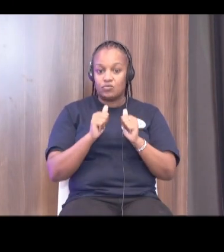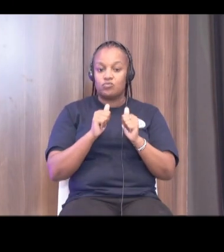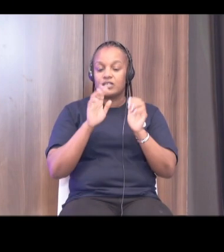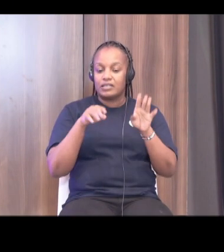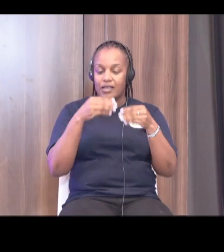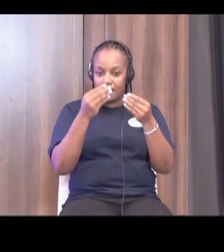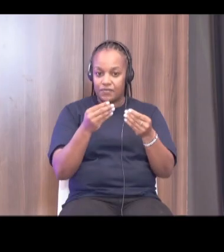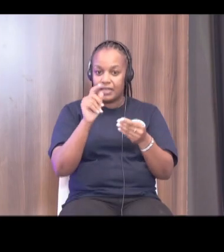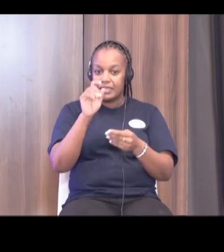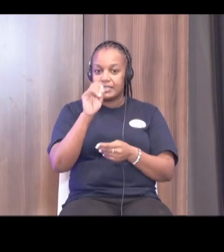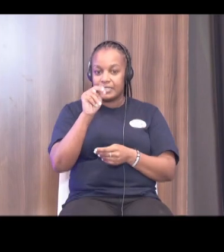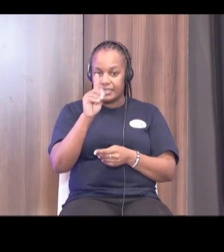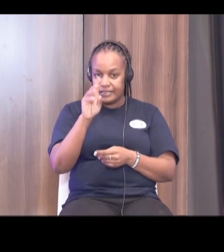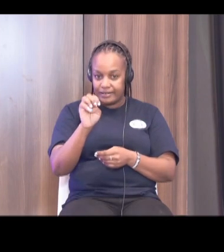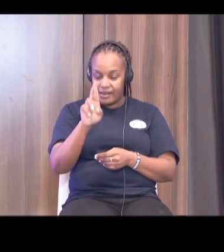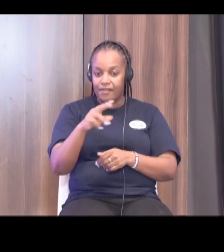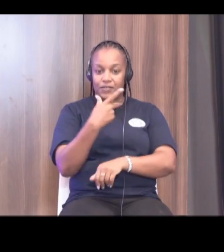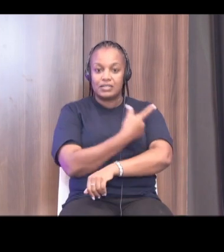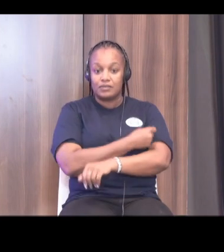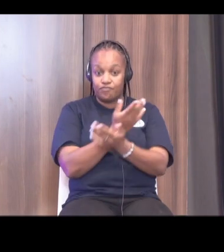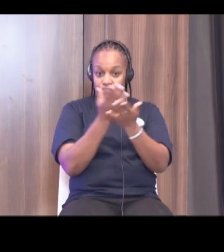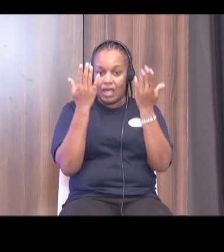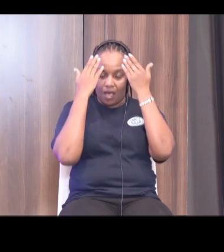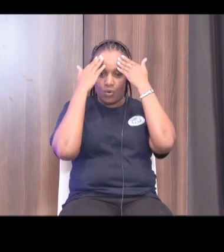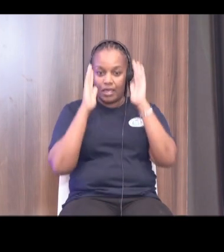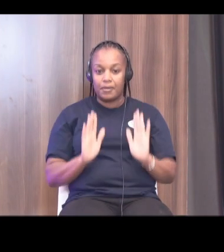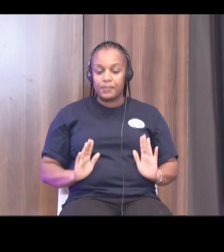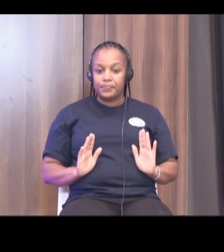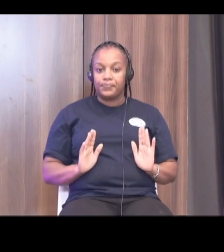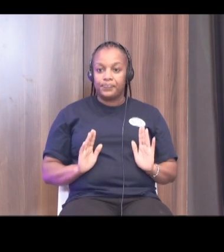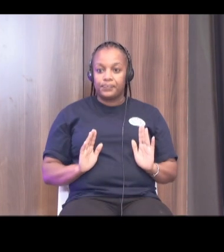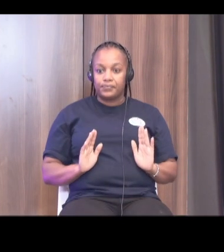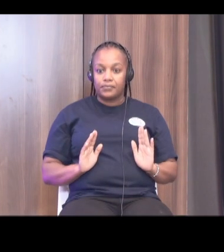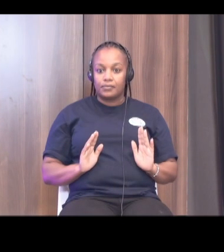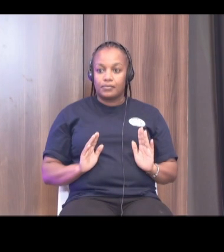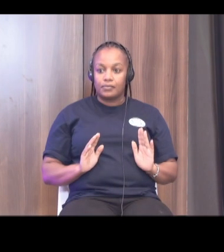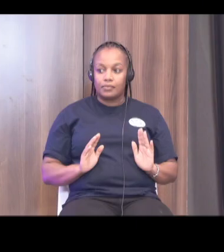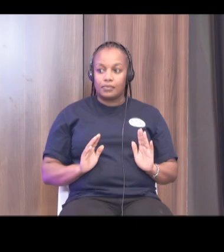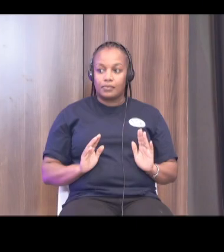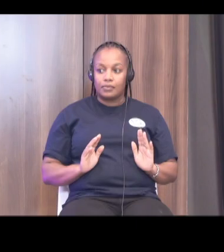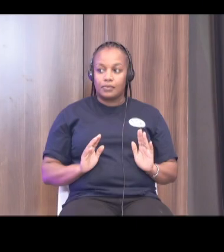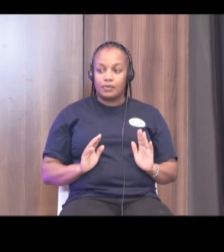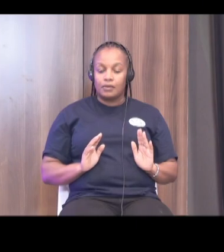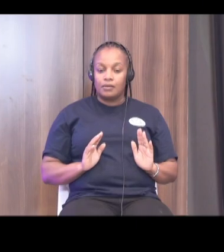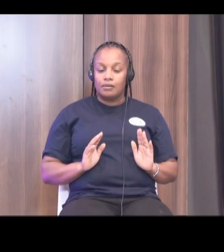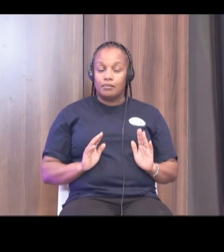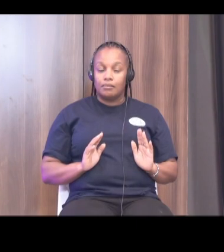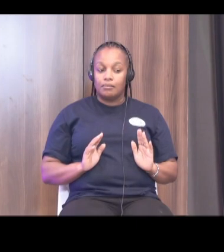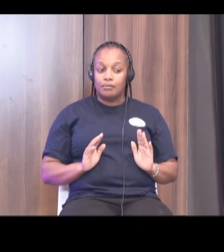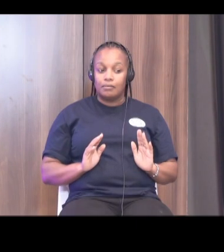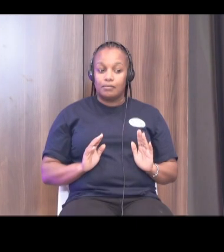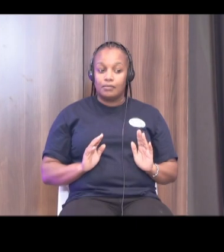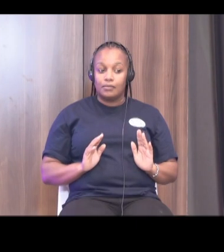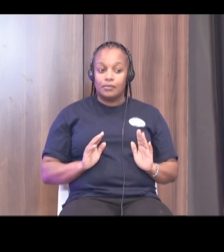vaccine. And as you all probably know, pertussis tends to be a little bit finicky, so there